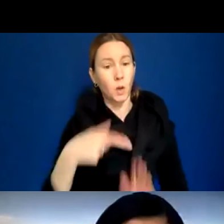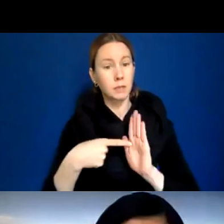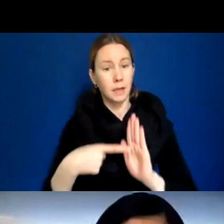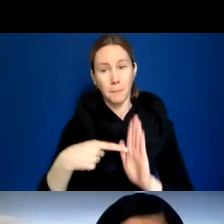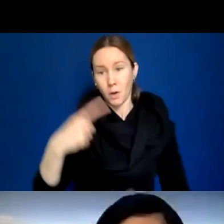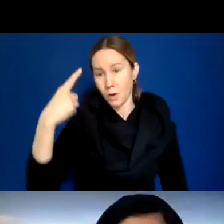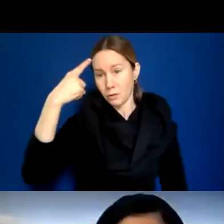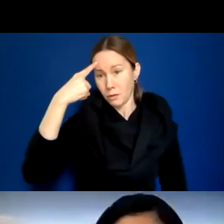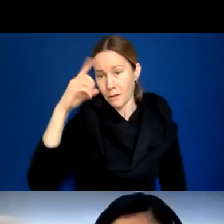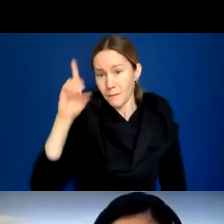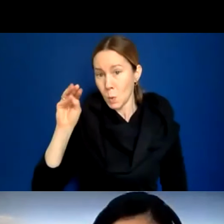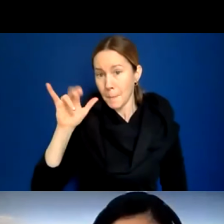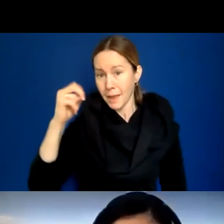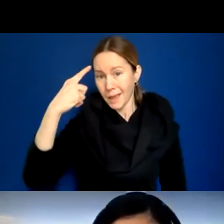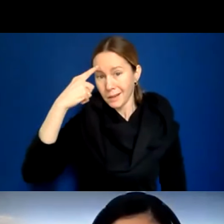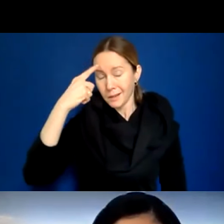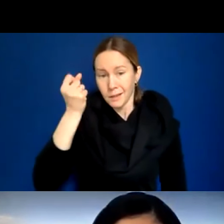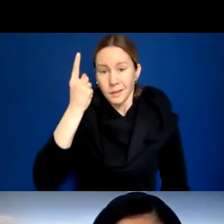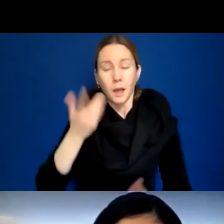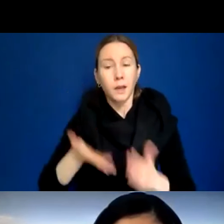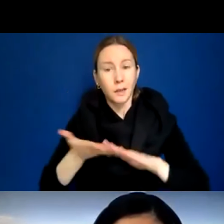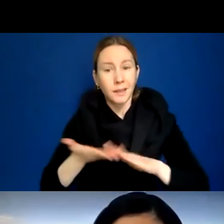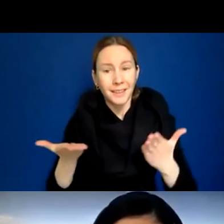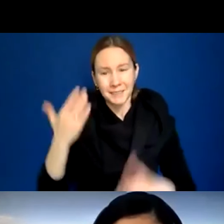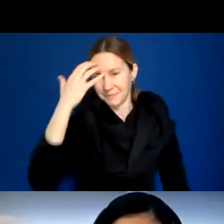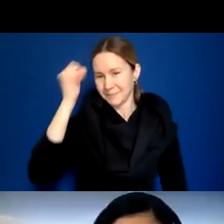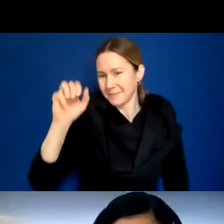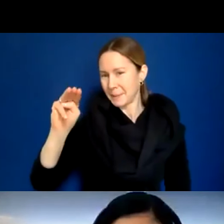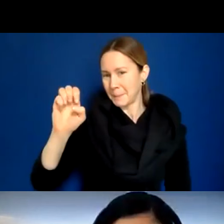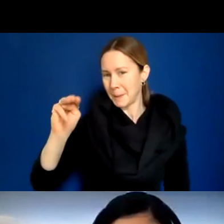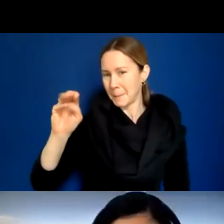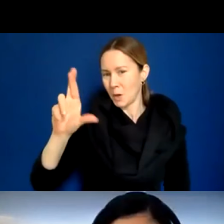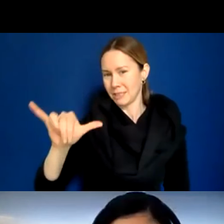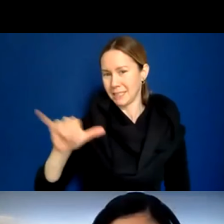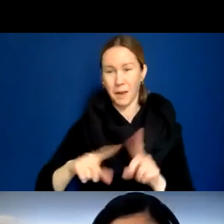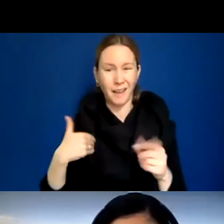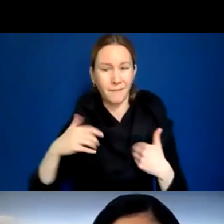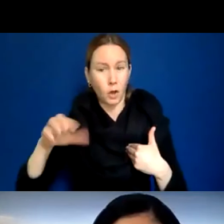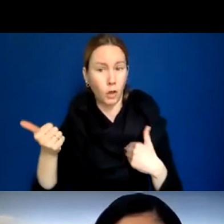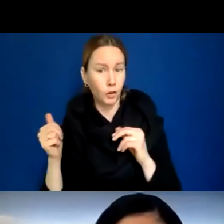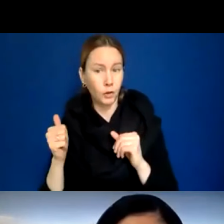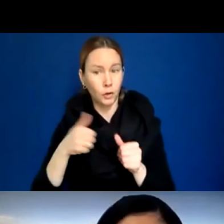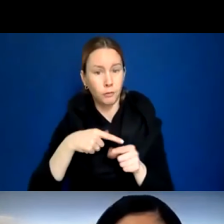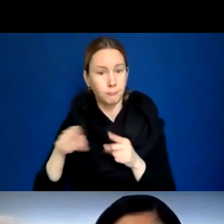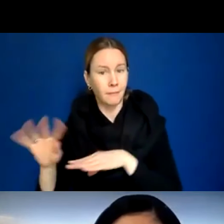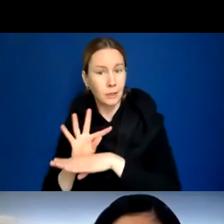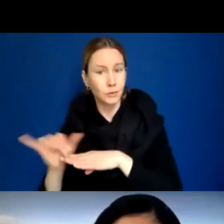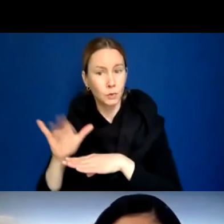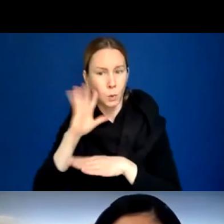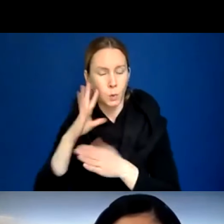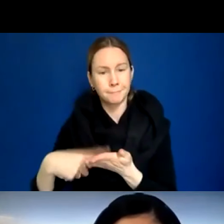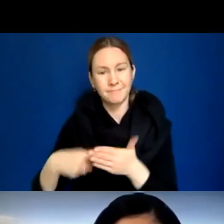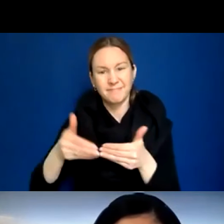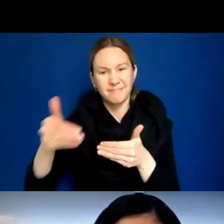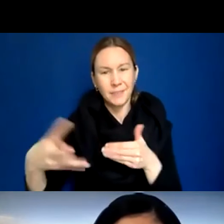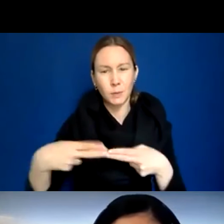is memory, but there are others that we will review in the next few slides. And the way